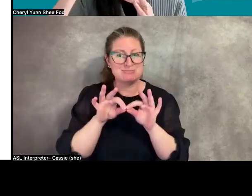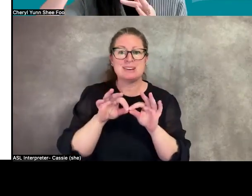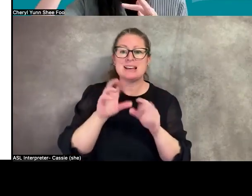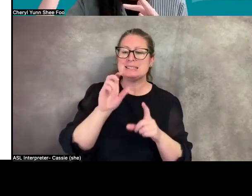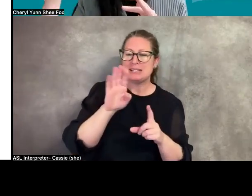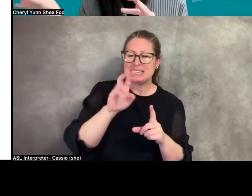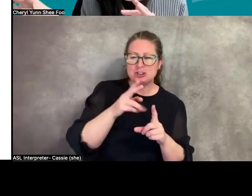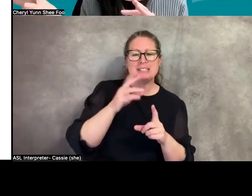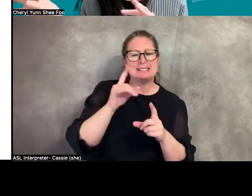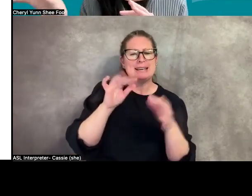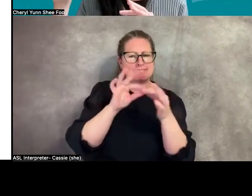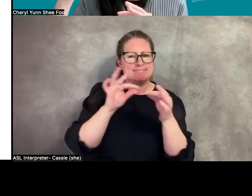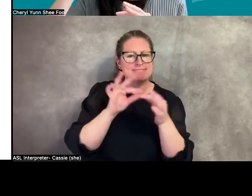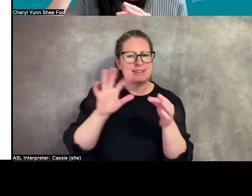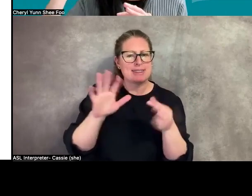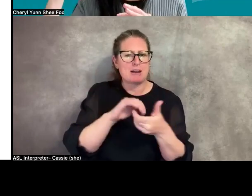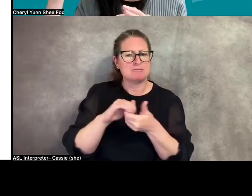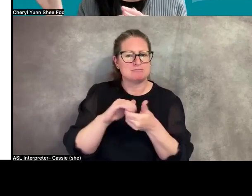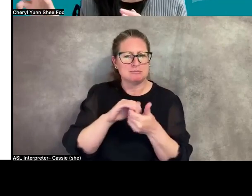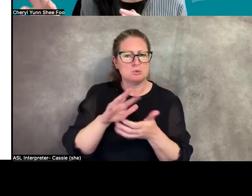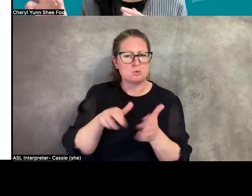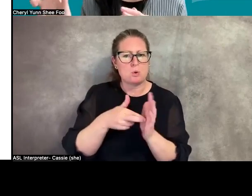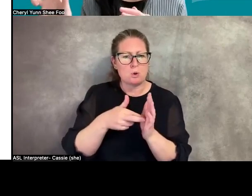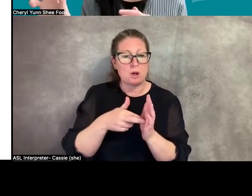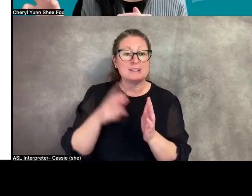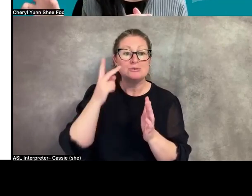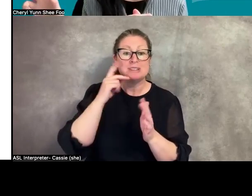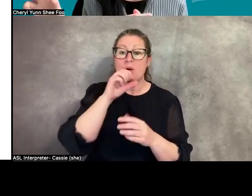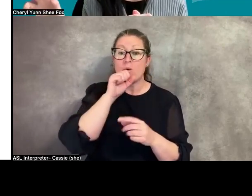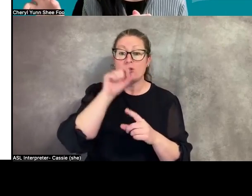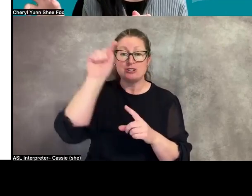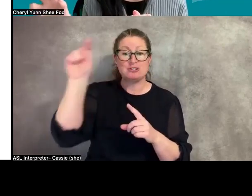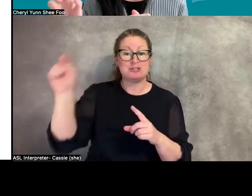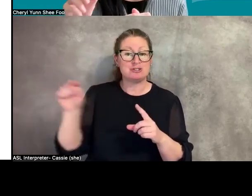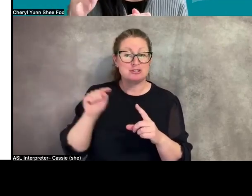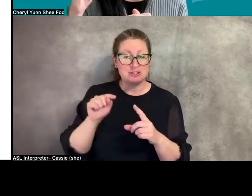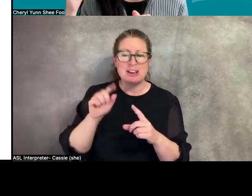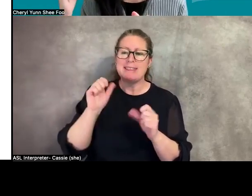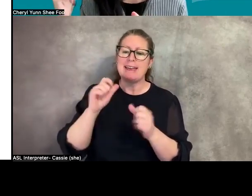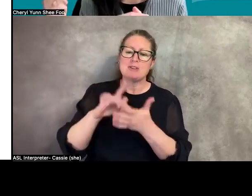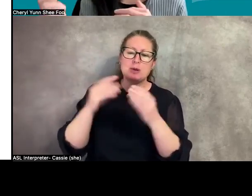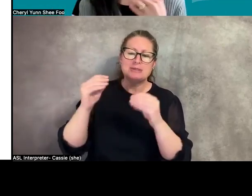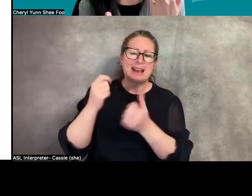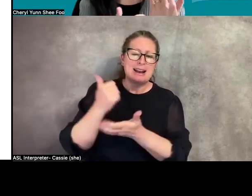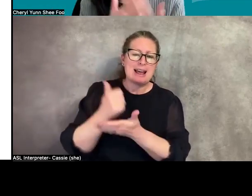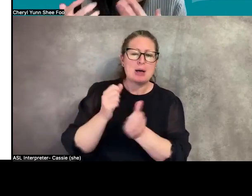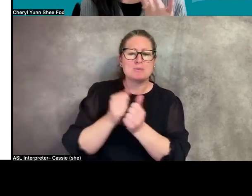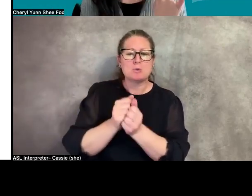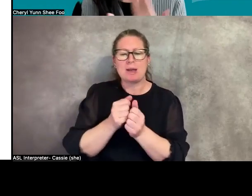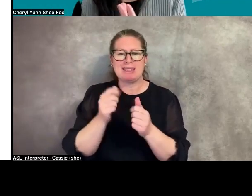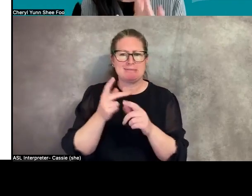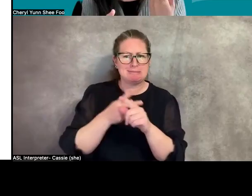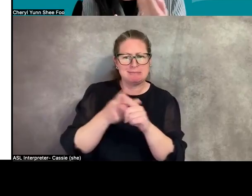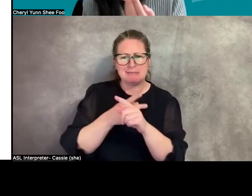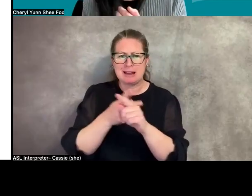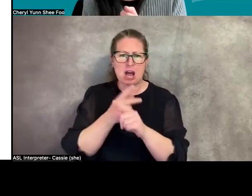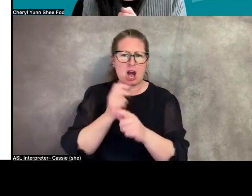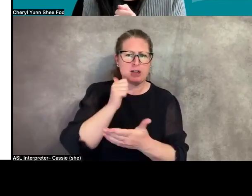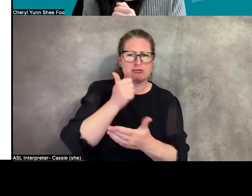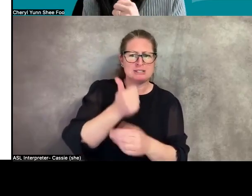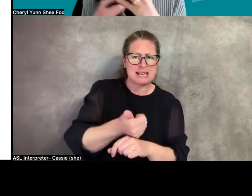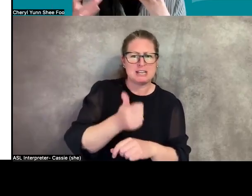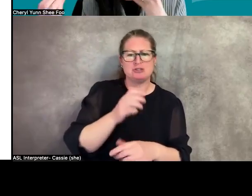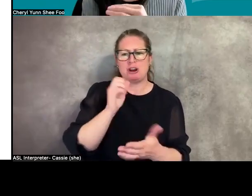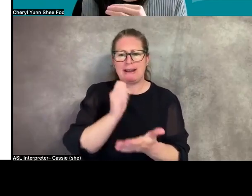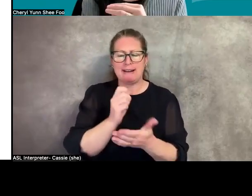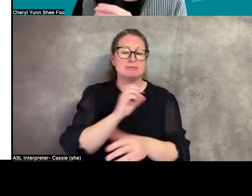span, as shown in the orange, navigating prior authorizations, helping navigate insurance and